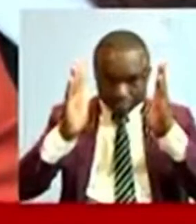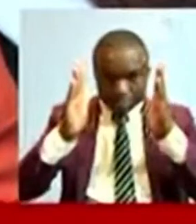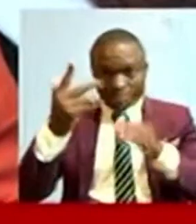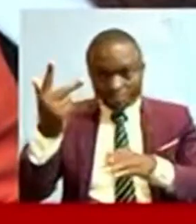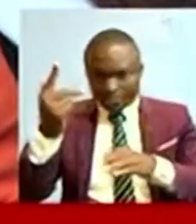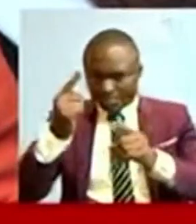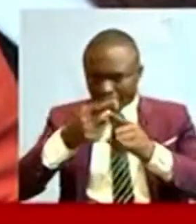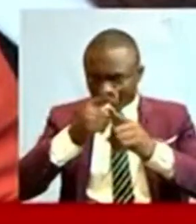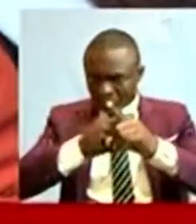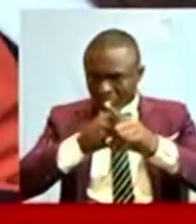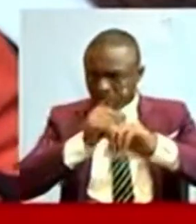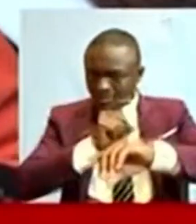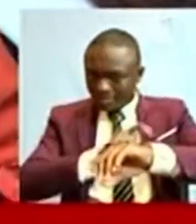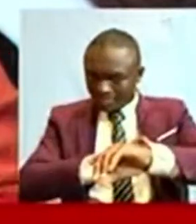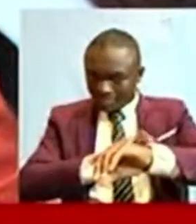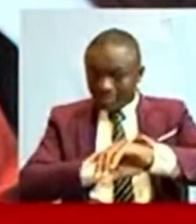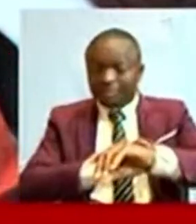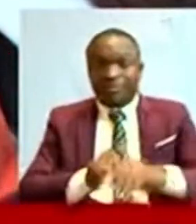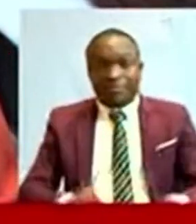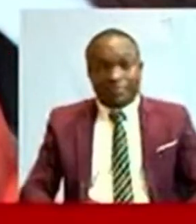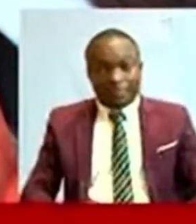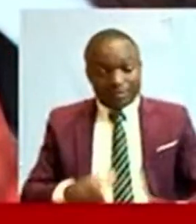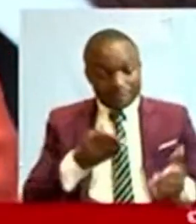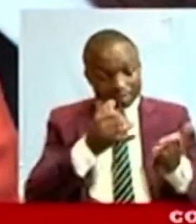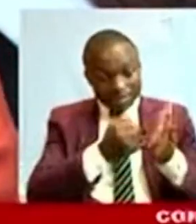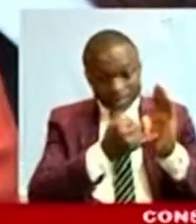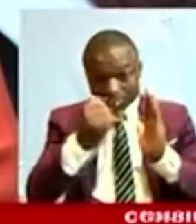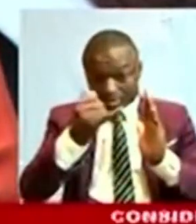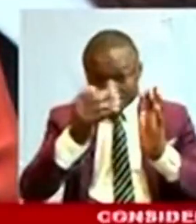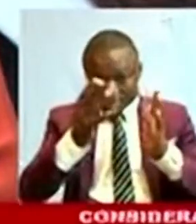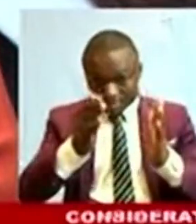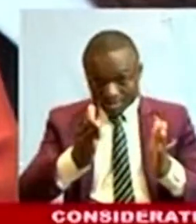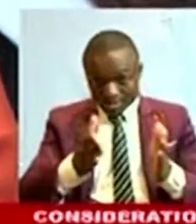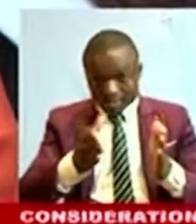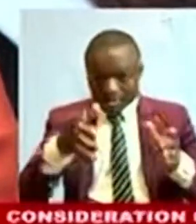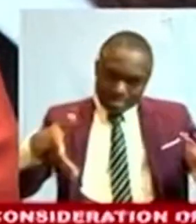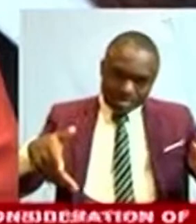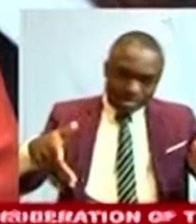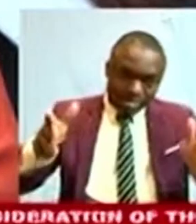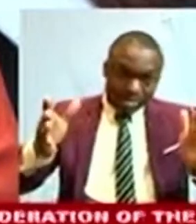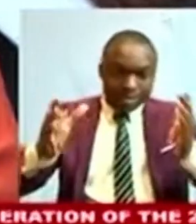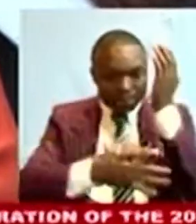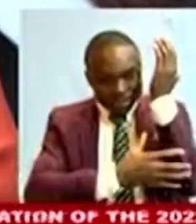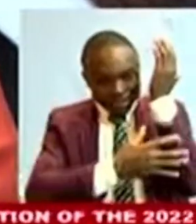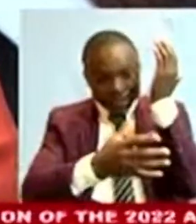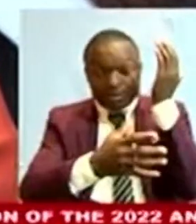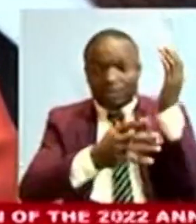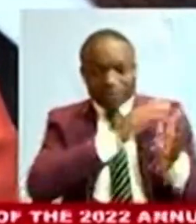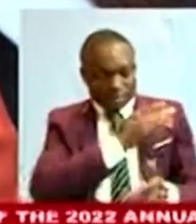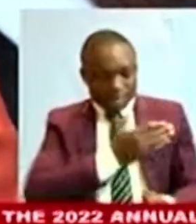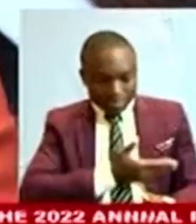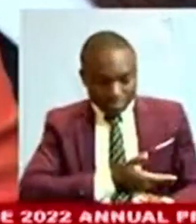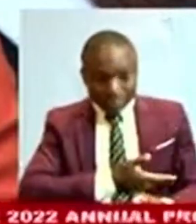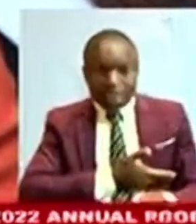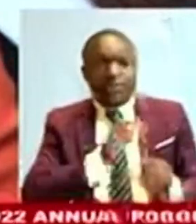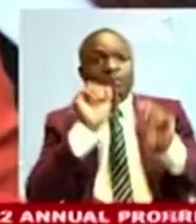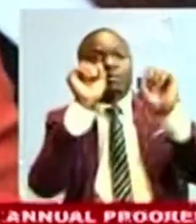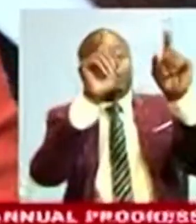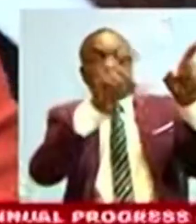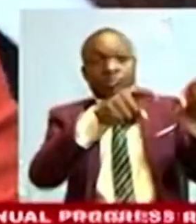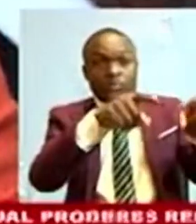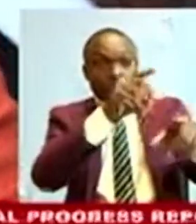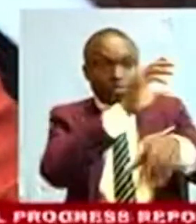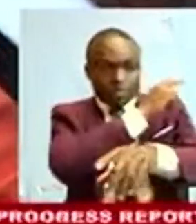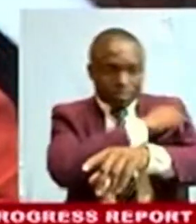what we're trying to address on this indicator is to allow our pregnant women to come to the health facility